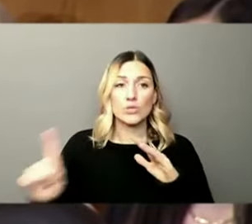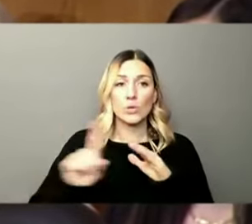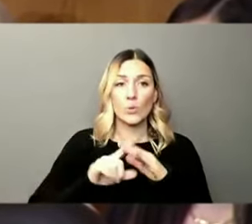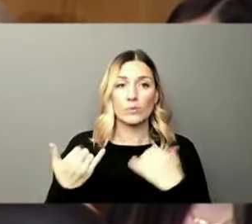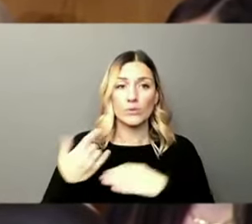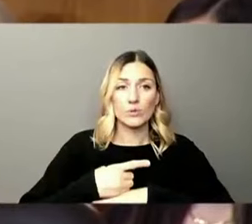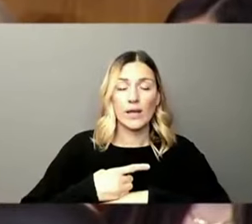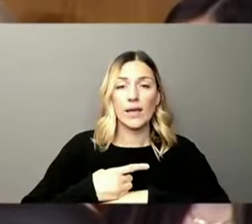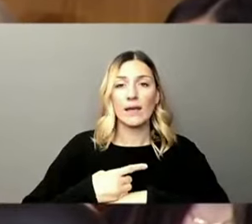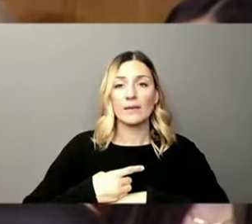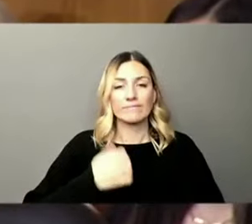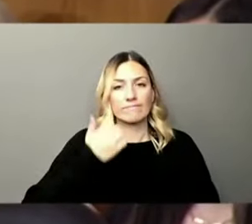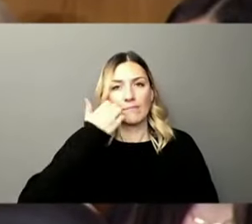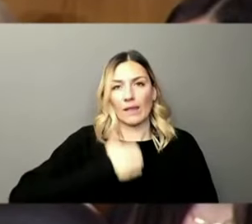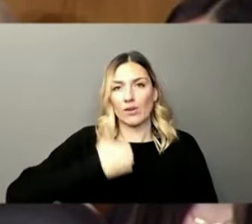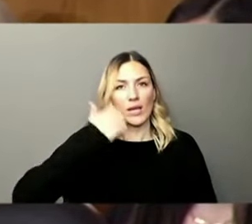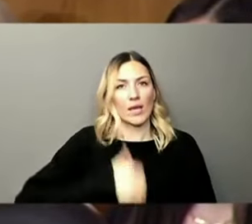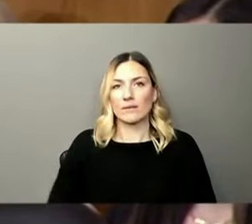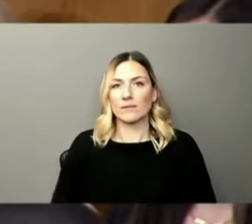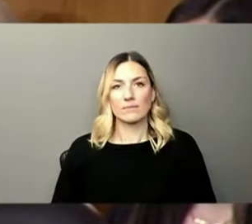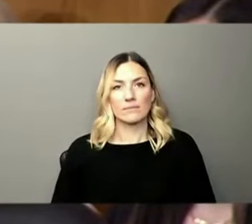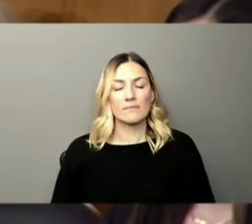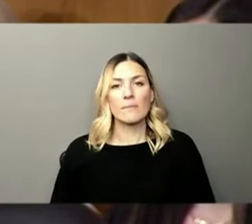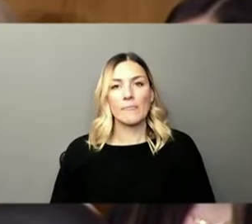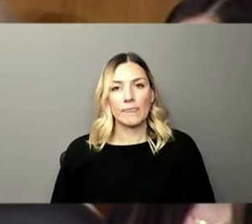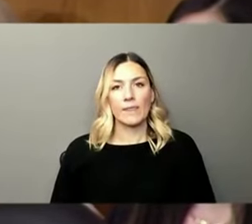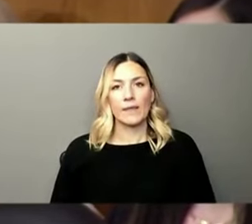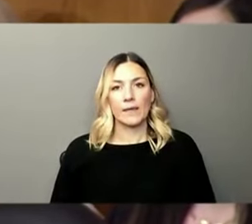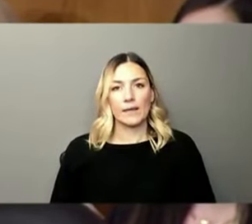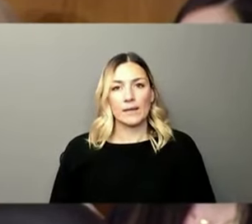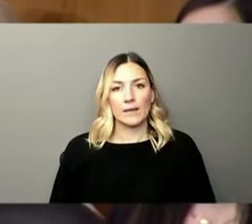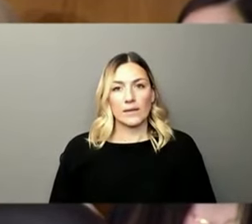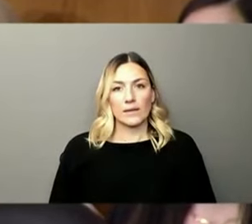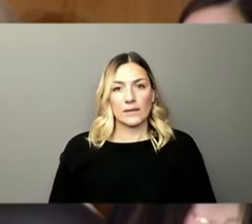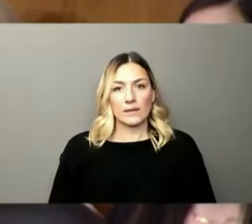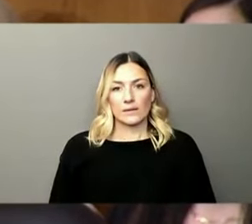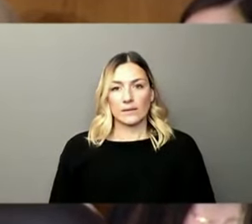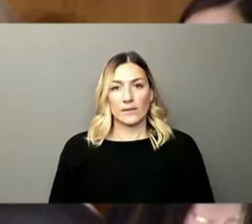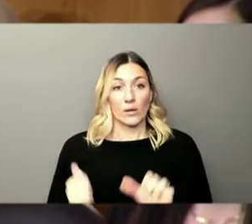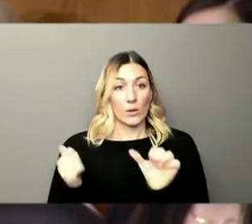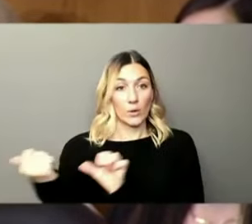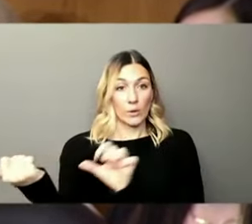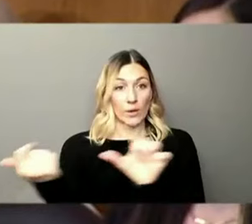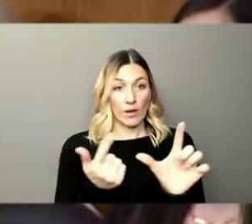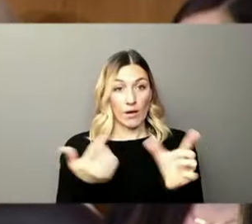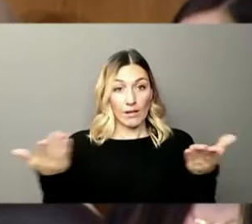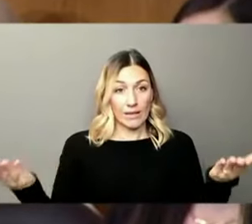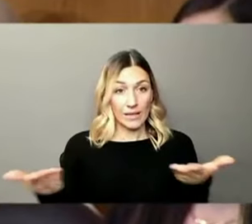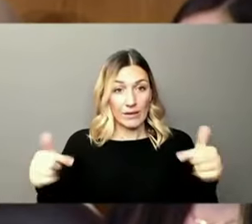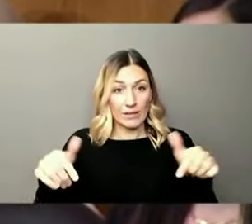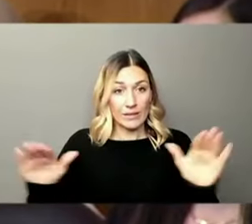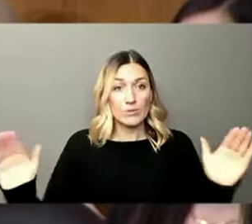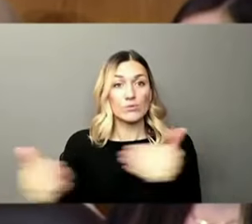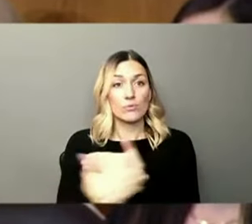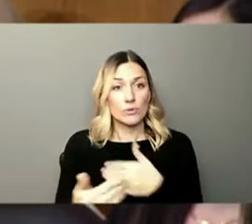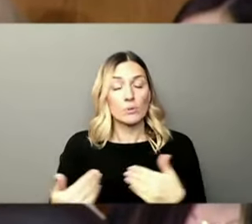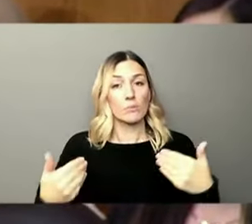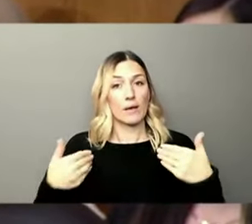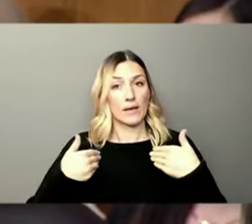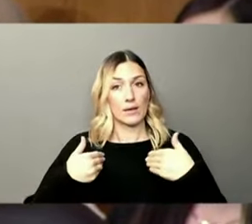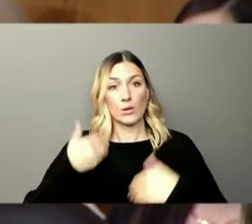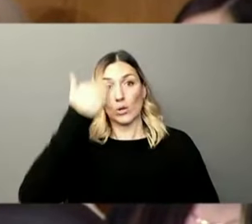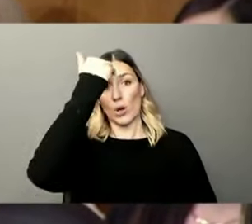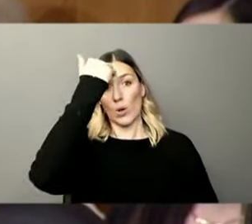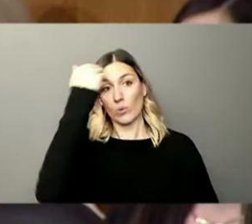show up every day. I have one of, as everyone I think here, probably in this room, has knows somebody who's